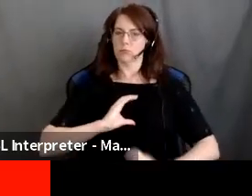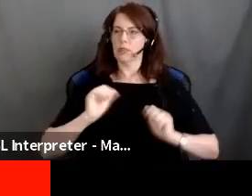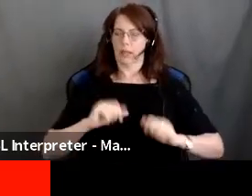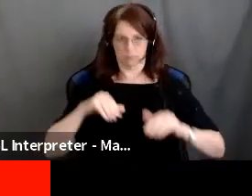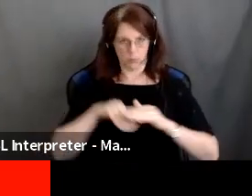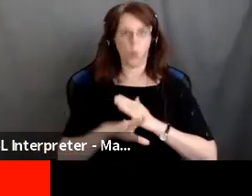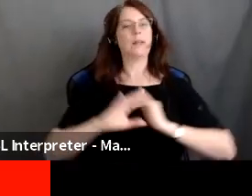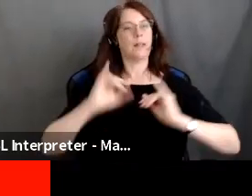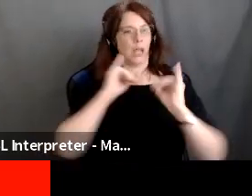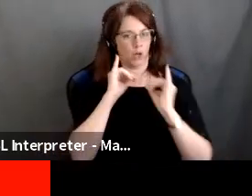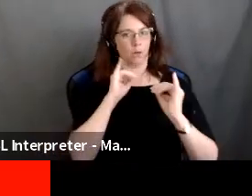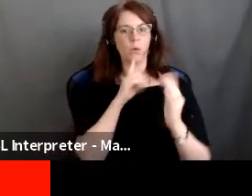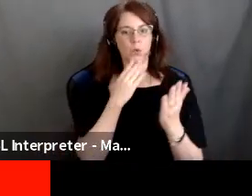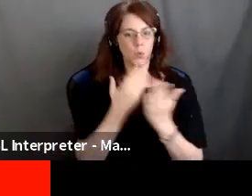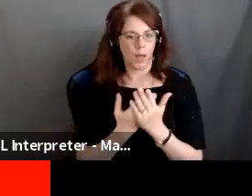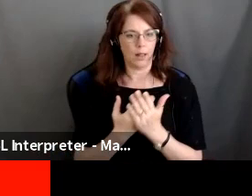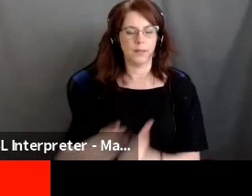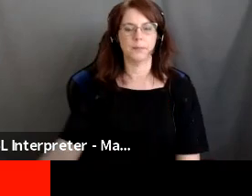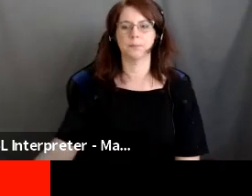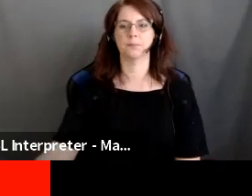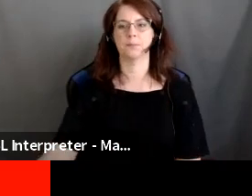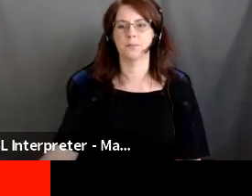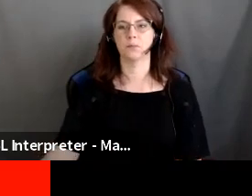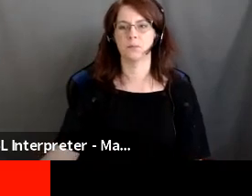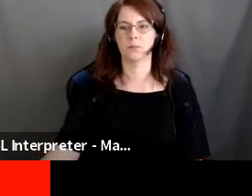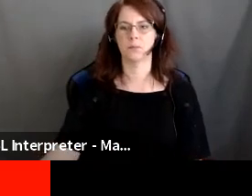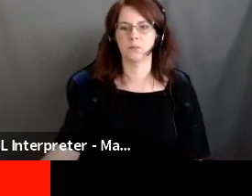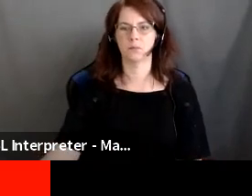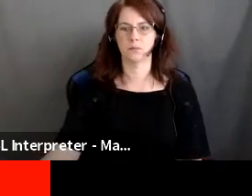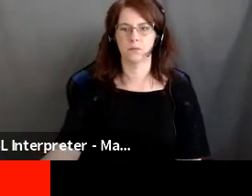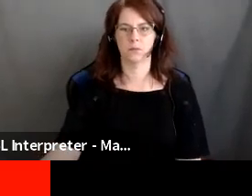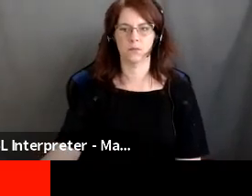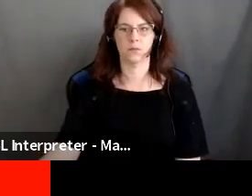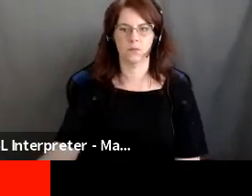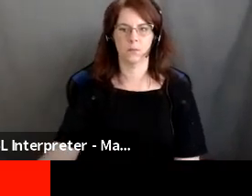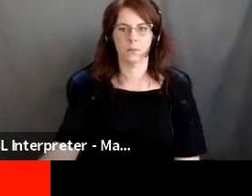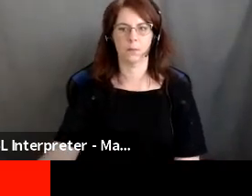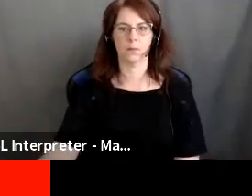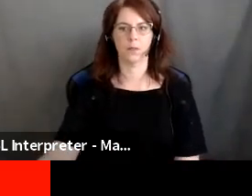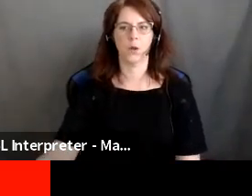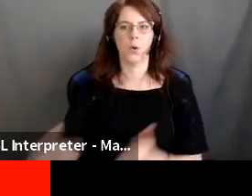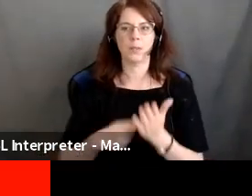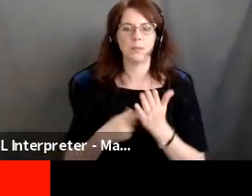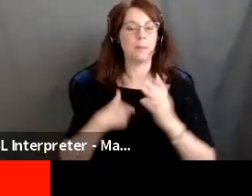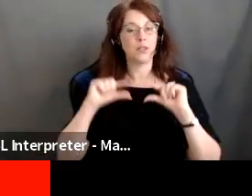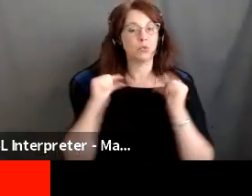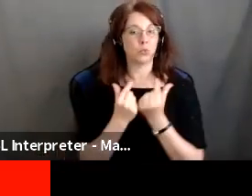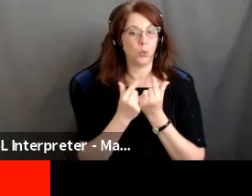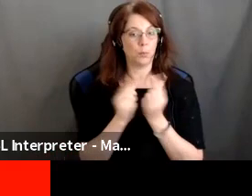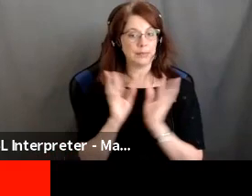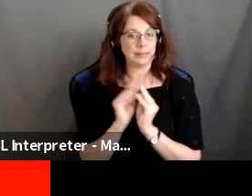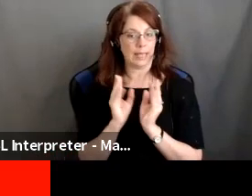well on interviews. And so therefore we typically have a group setting. So we